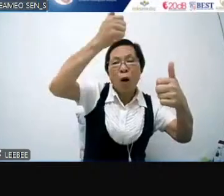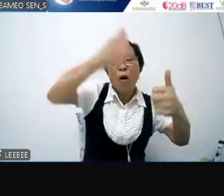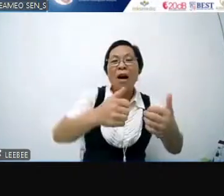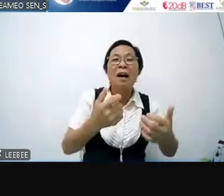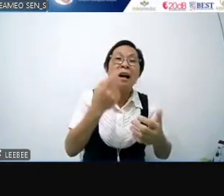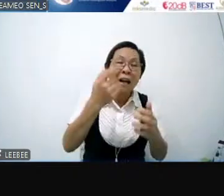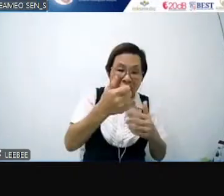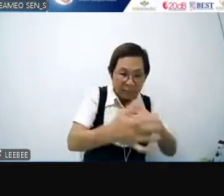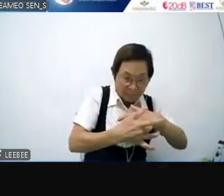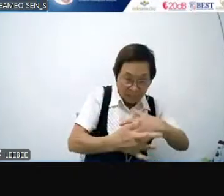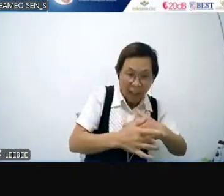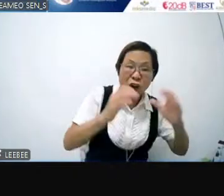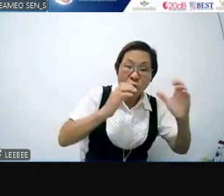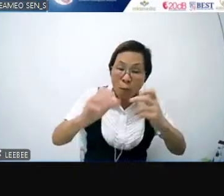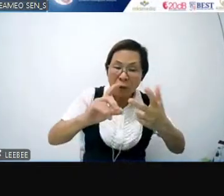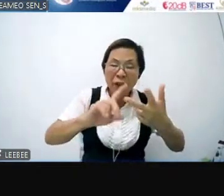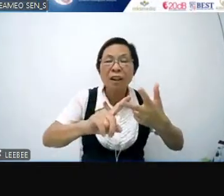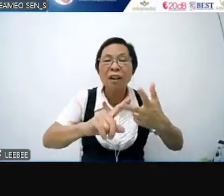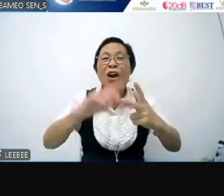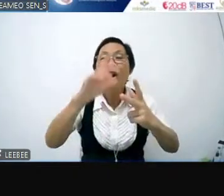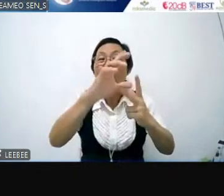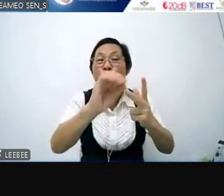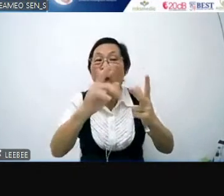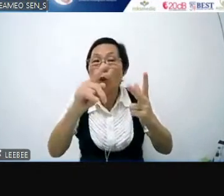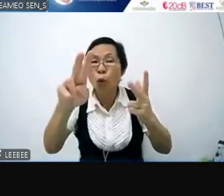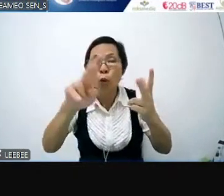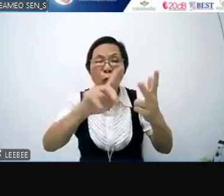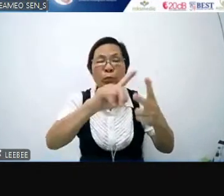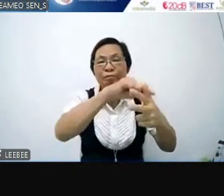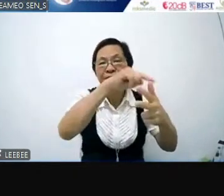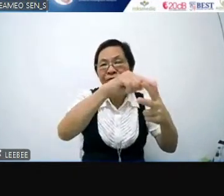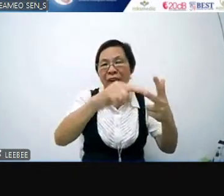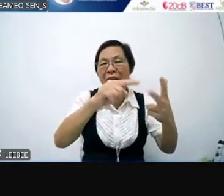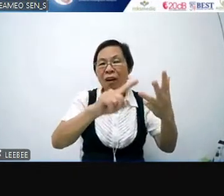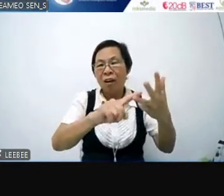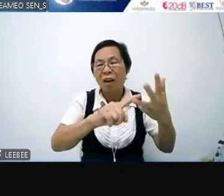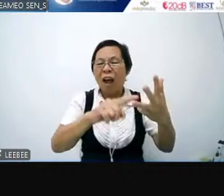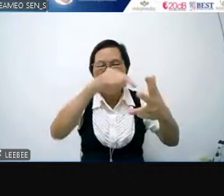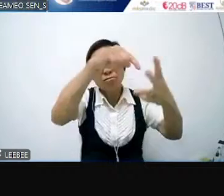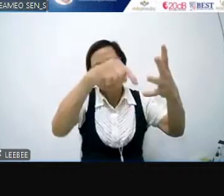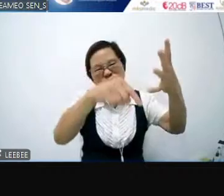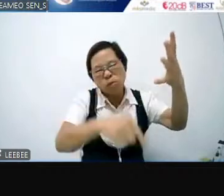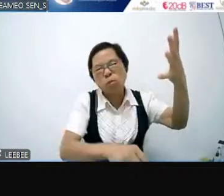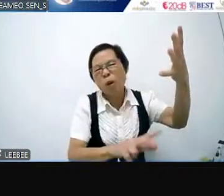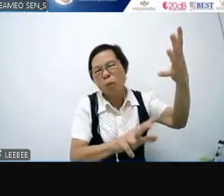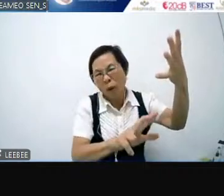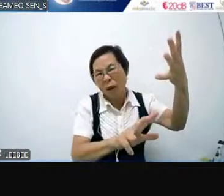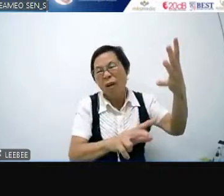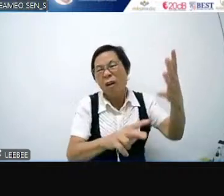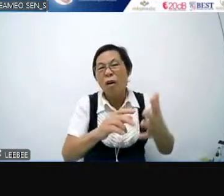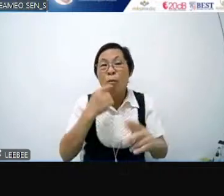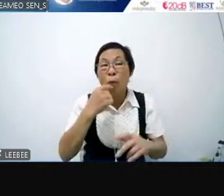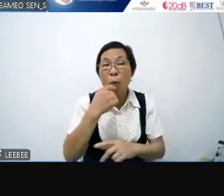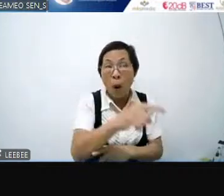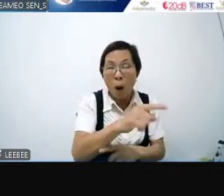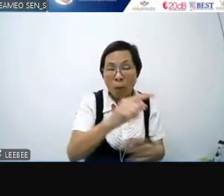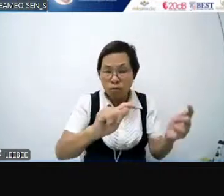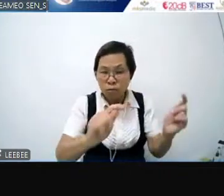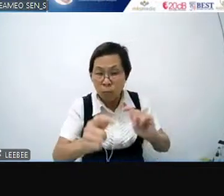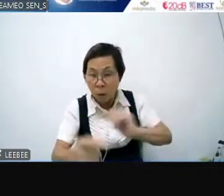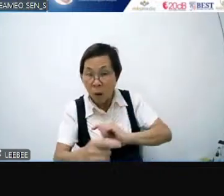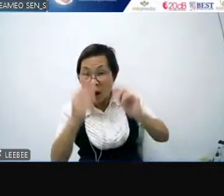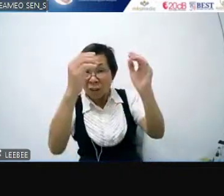communication strategies, and curriculum appropriateness, and so on. For instructional adjustments,